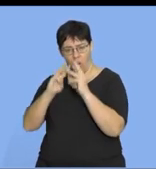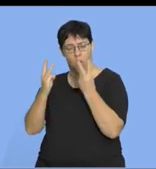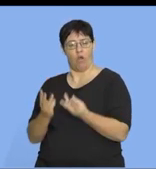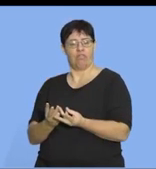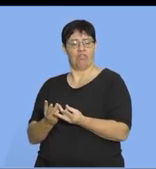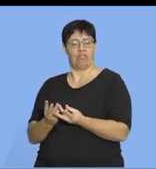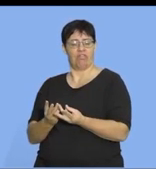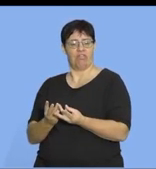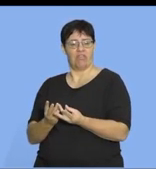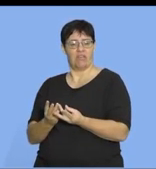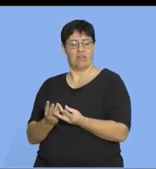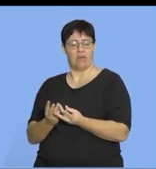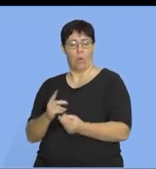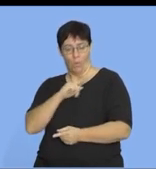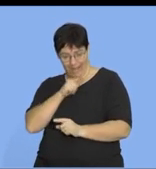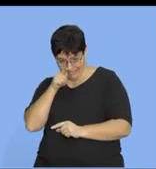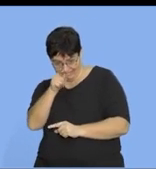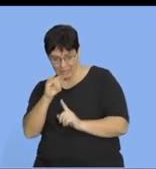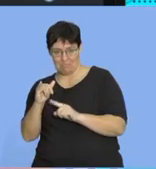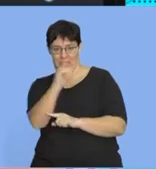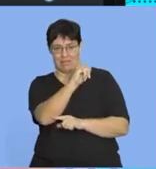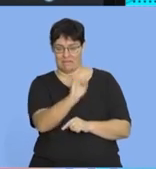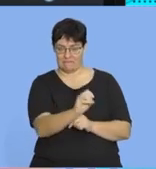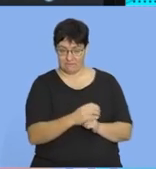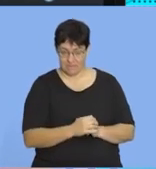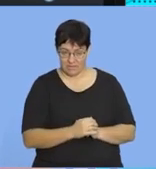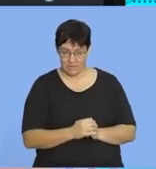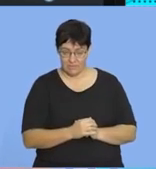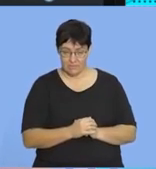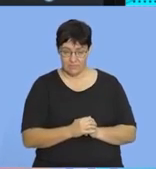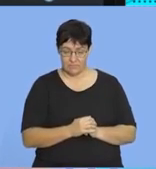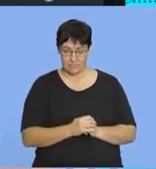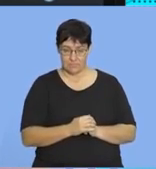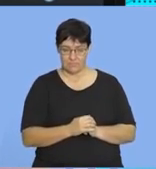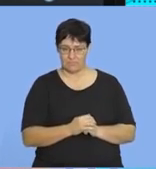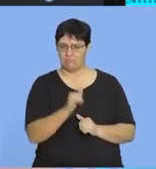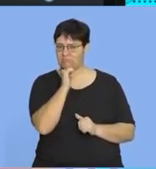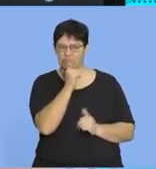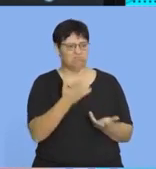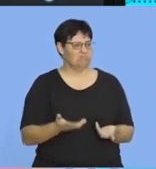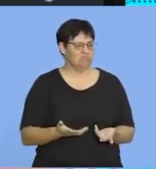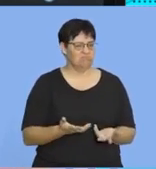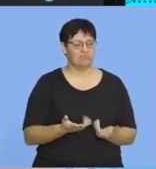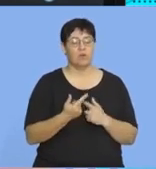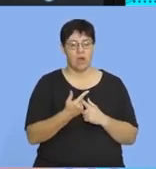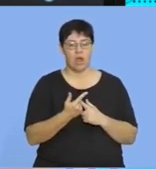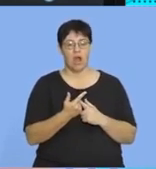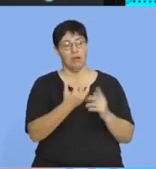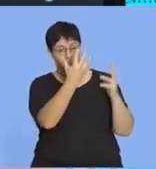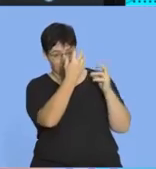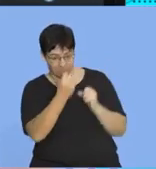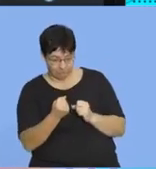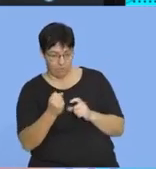Earth due to the plane? Even though we're talking about